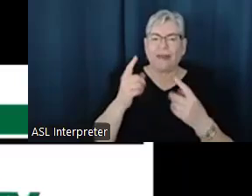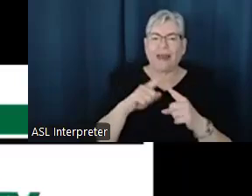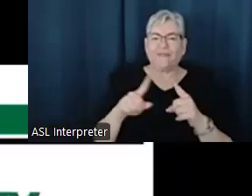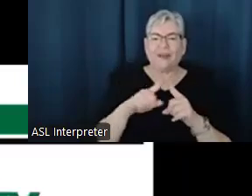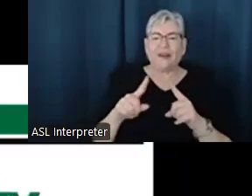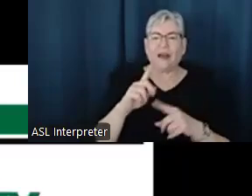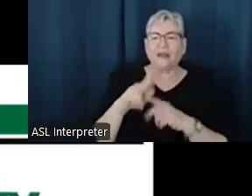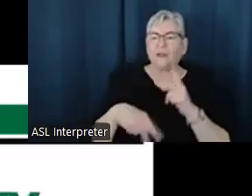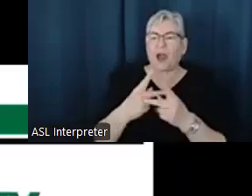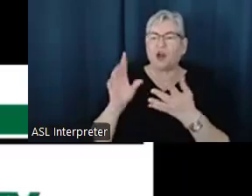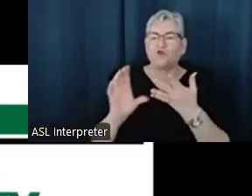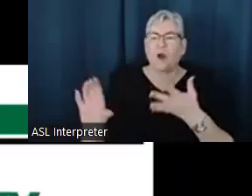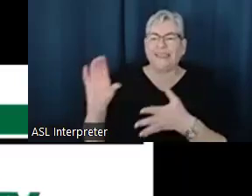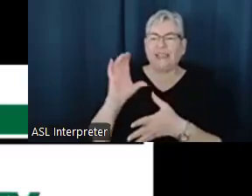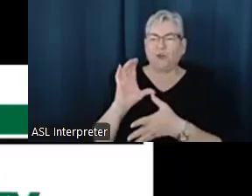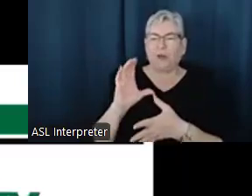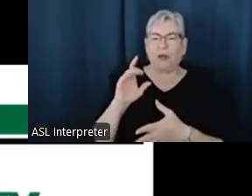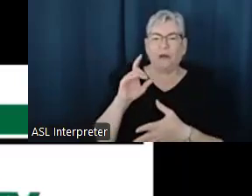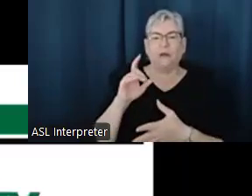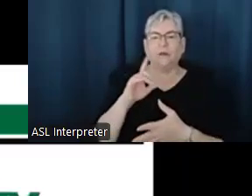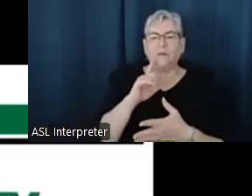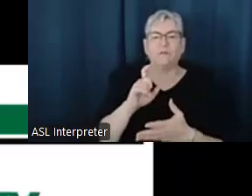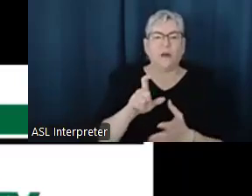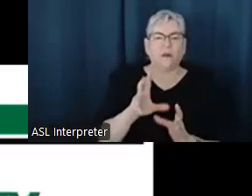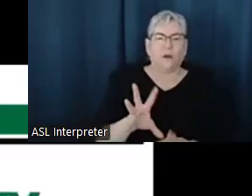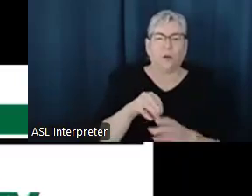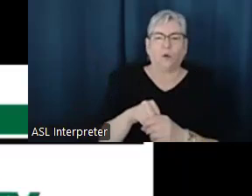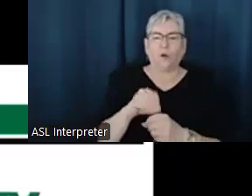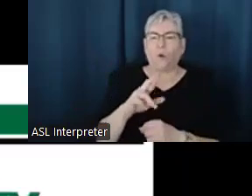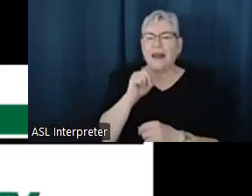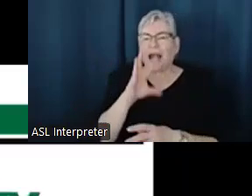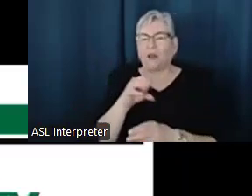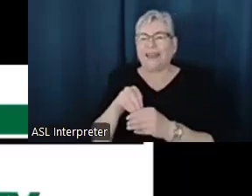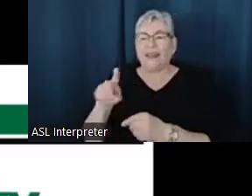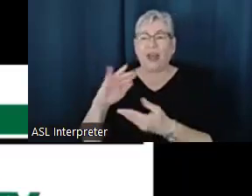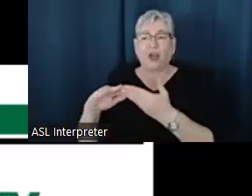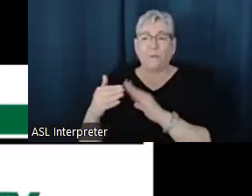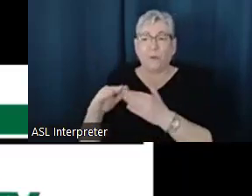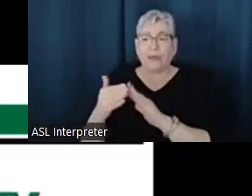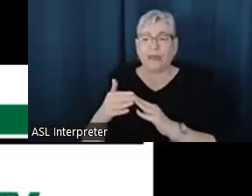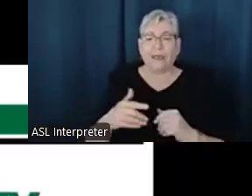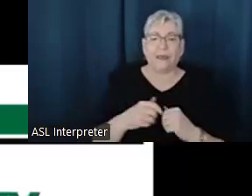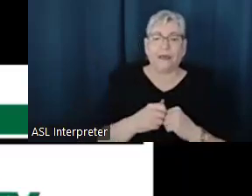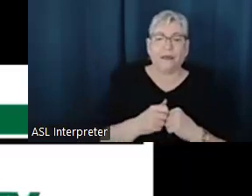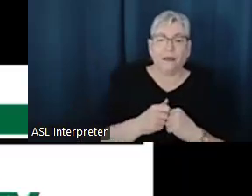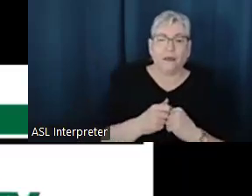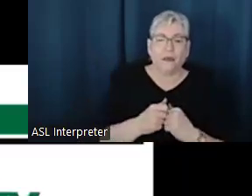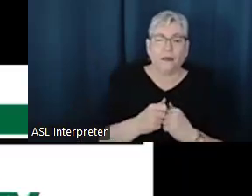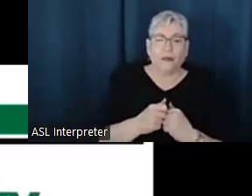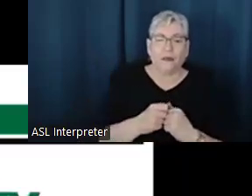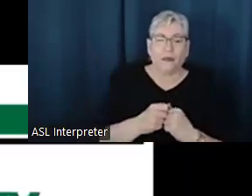that make somebody included or not included into a community. A lot of